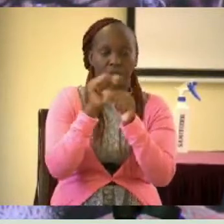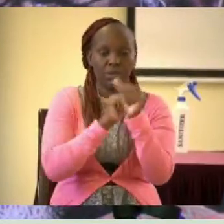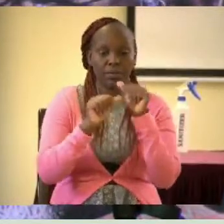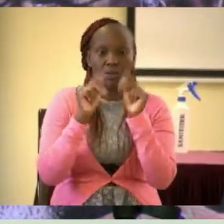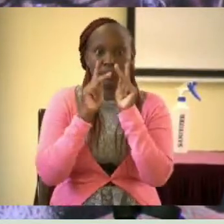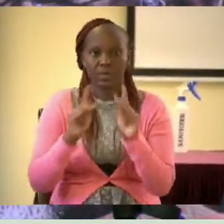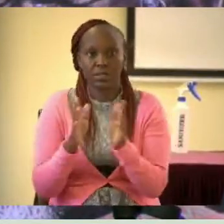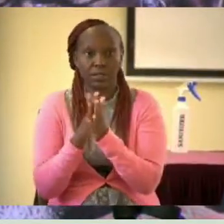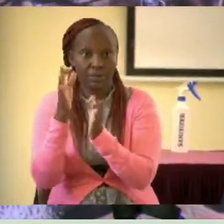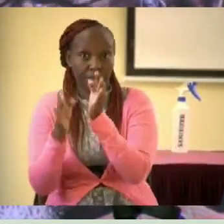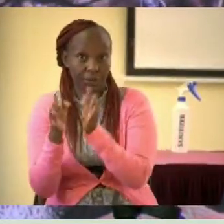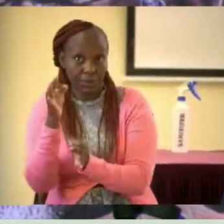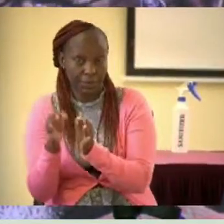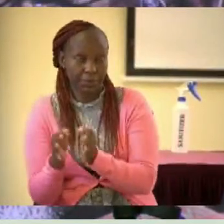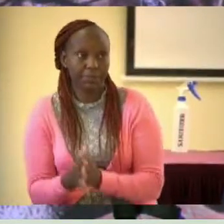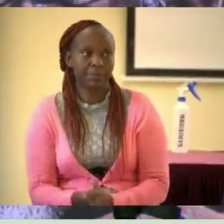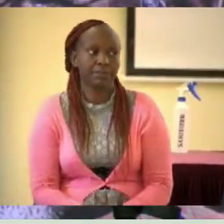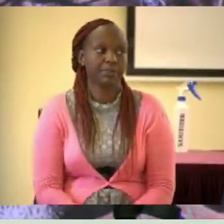and justice.